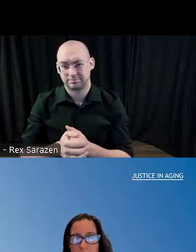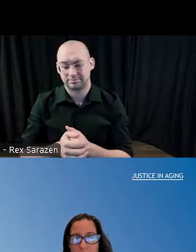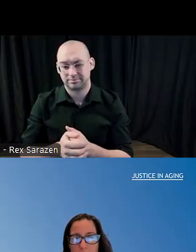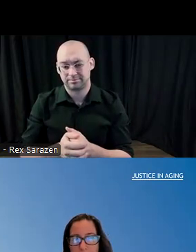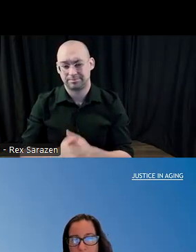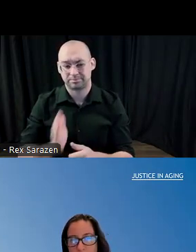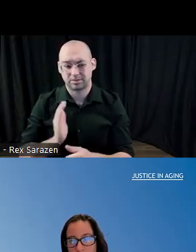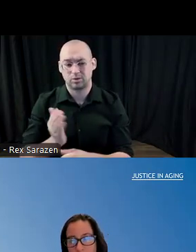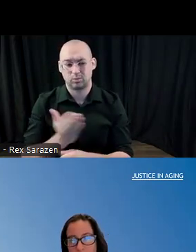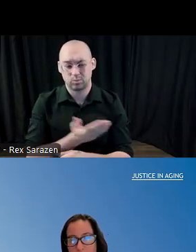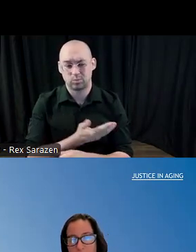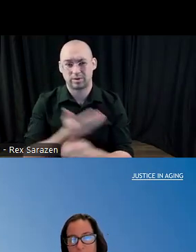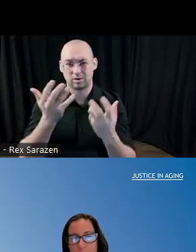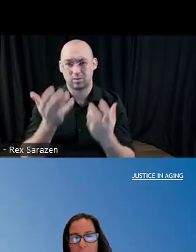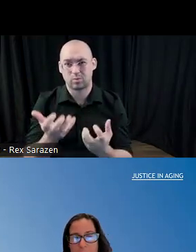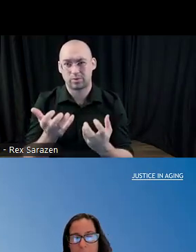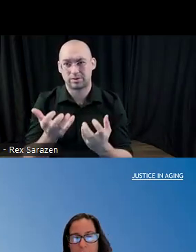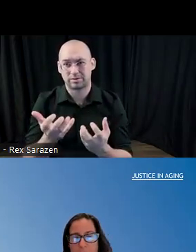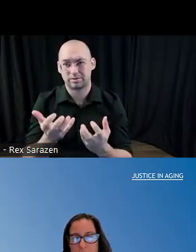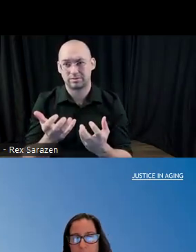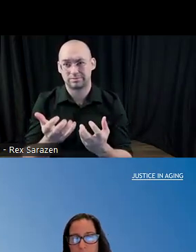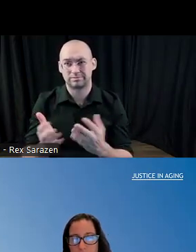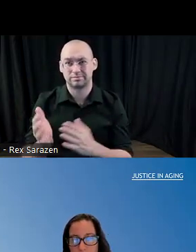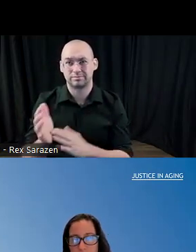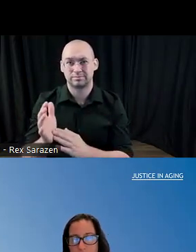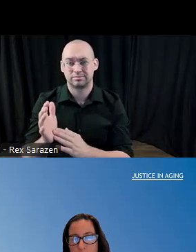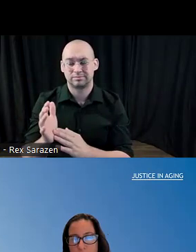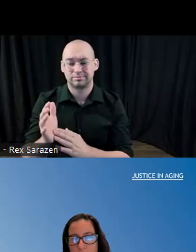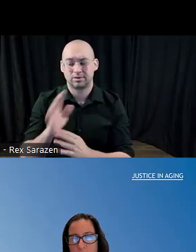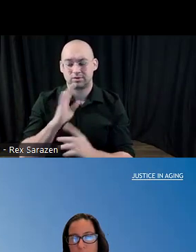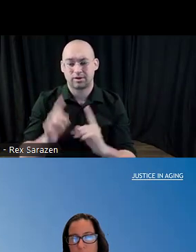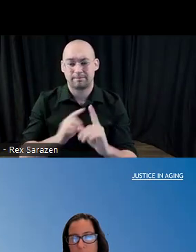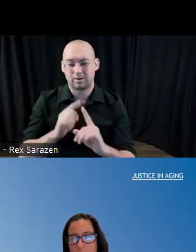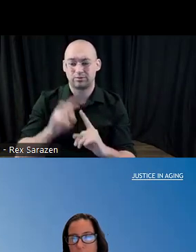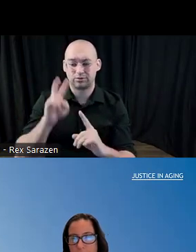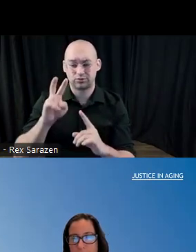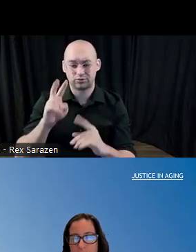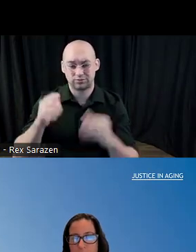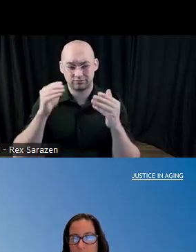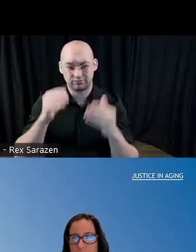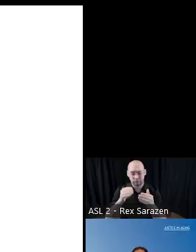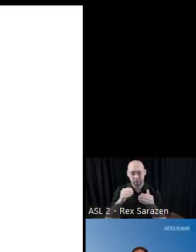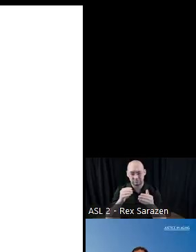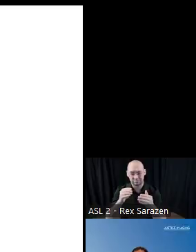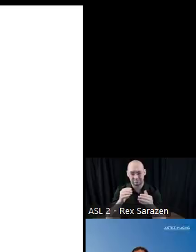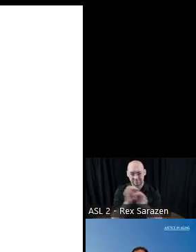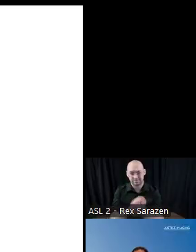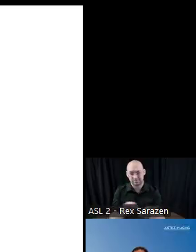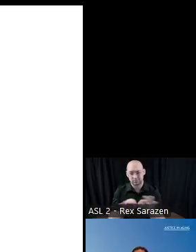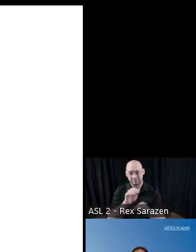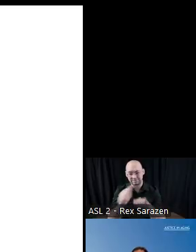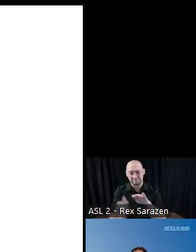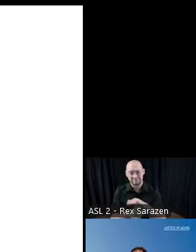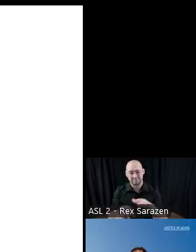We wanted to talk about really focus on 2 main subcommittee